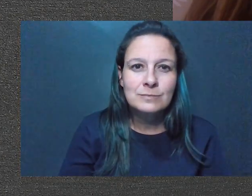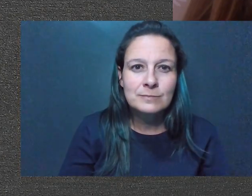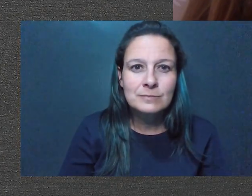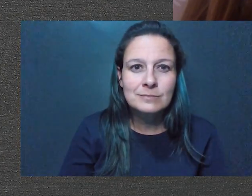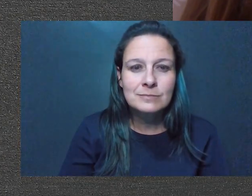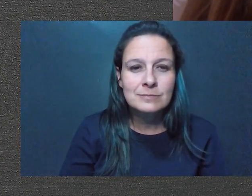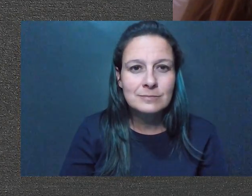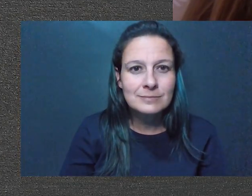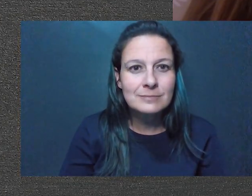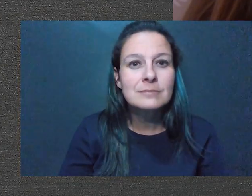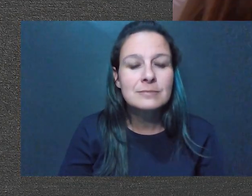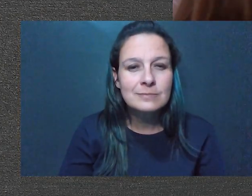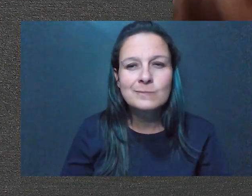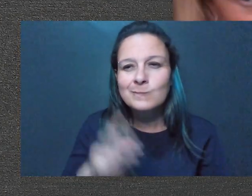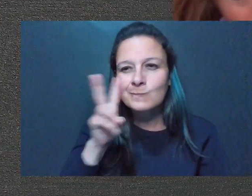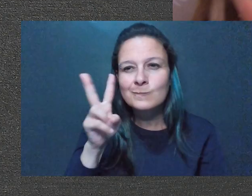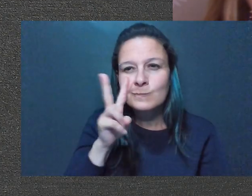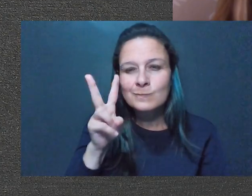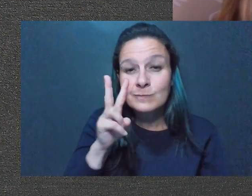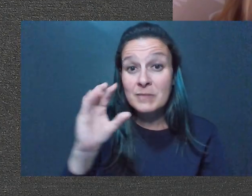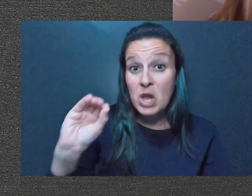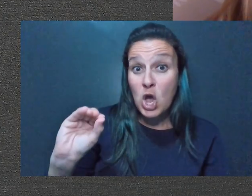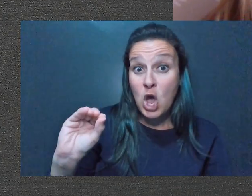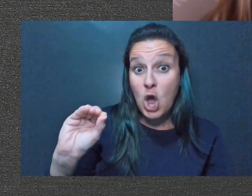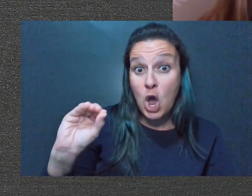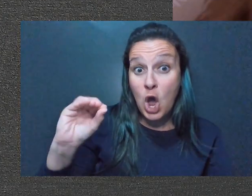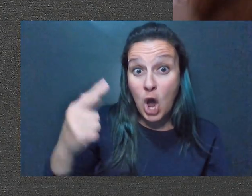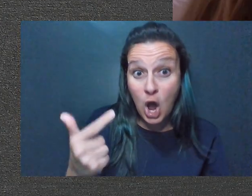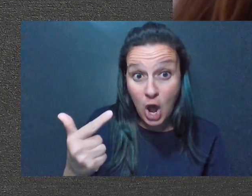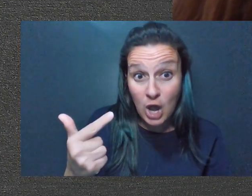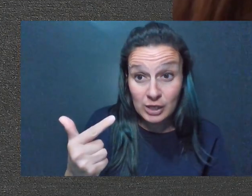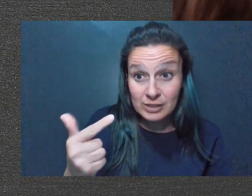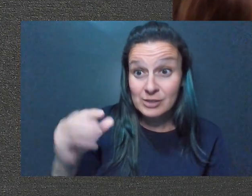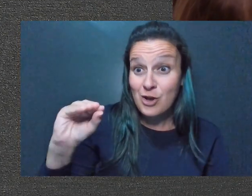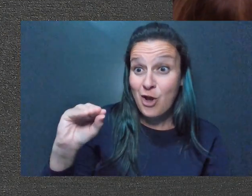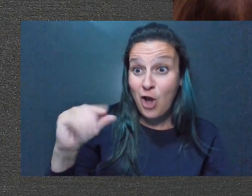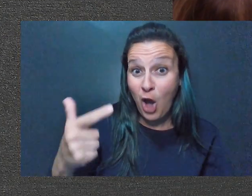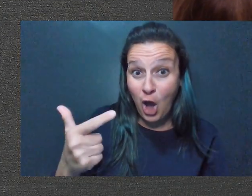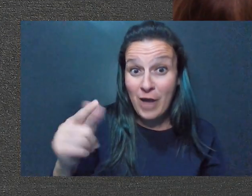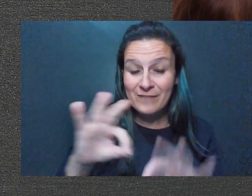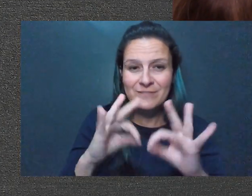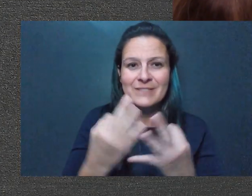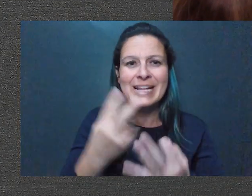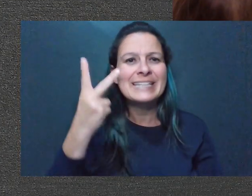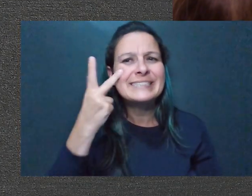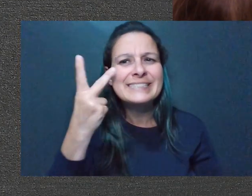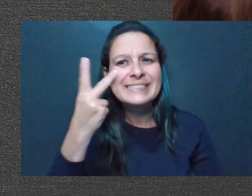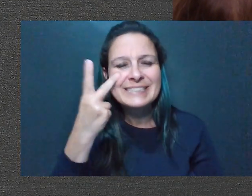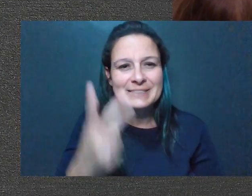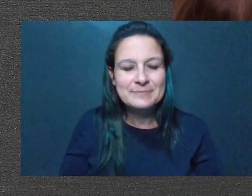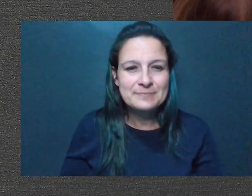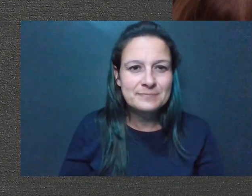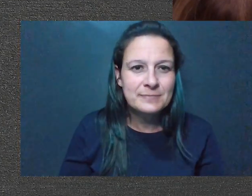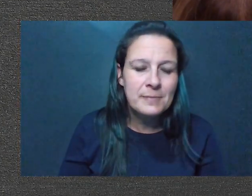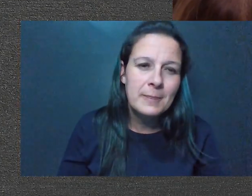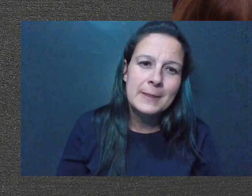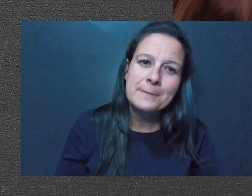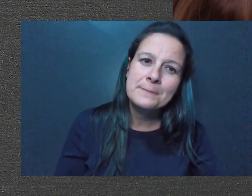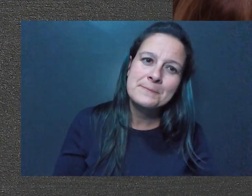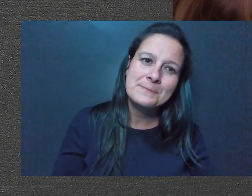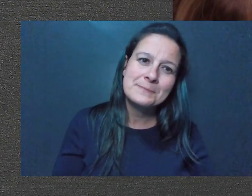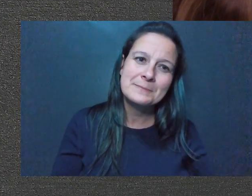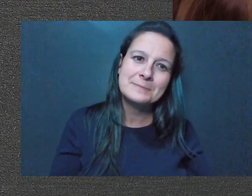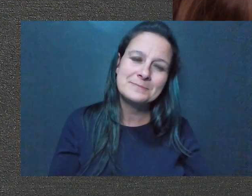Let's see. Let's do the Og family. See what we find in the Og family. I'm coming